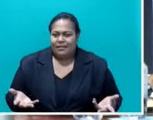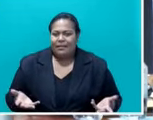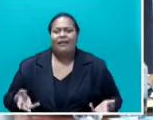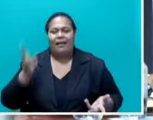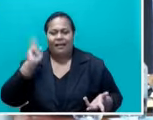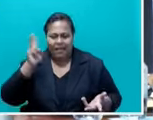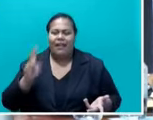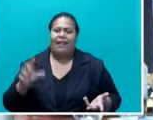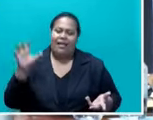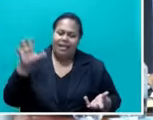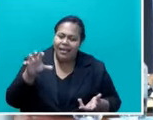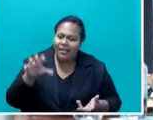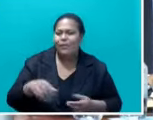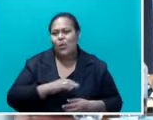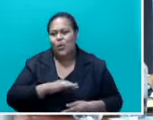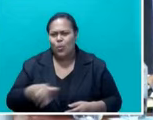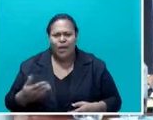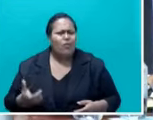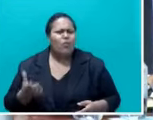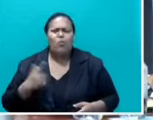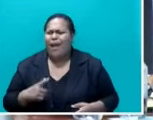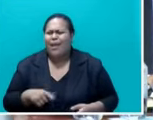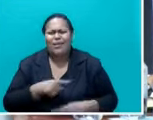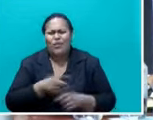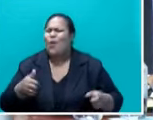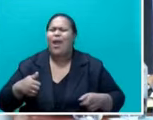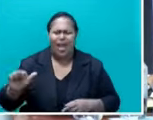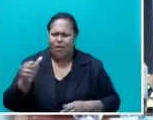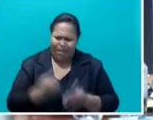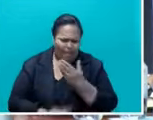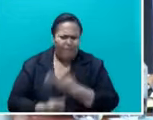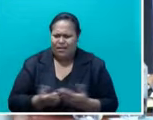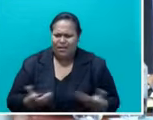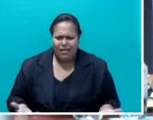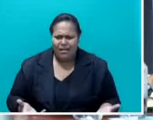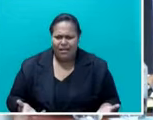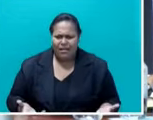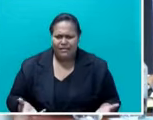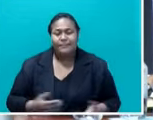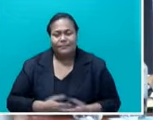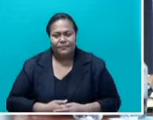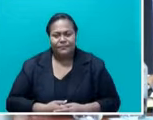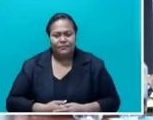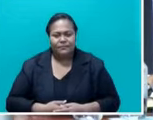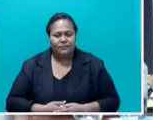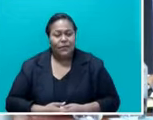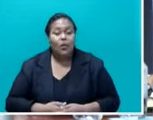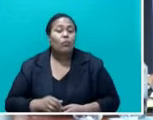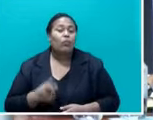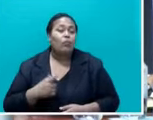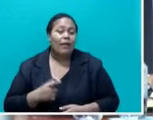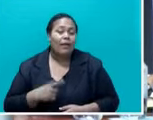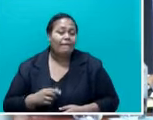again from them, why have you allowed these bills to go through? So what are these bills here for, Honorable Speaker?